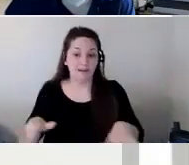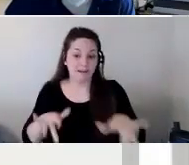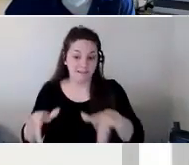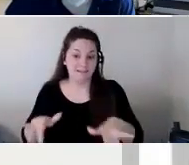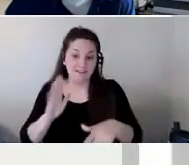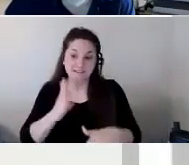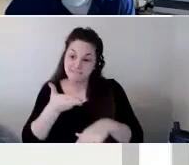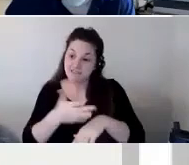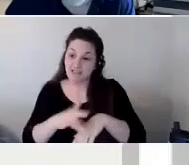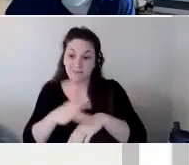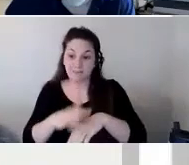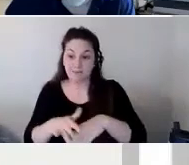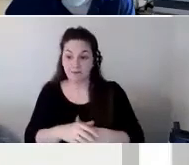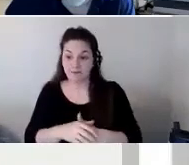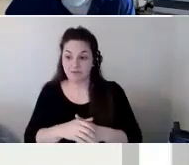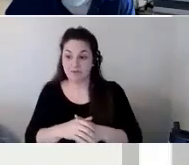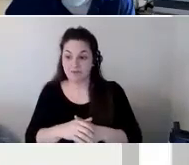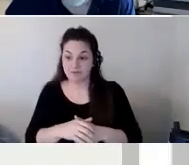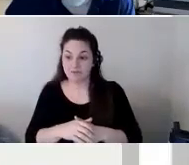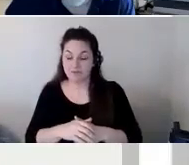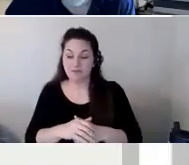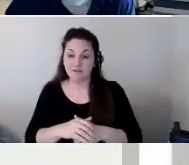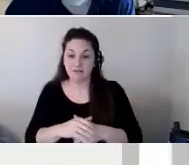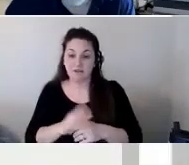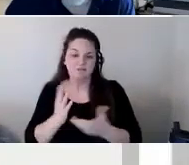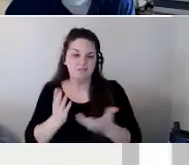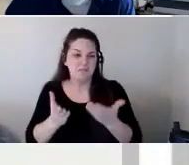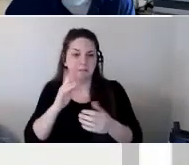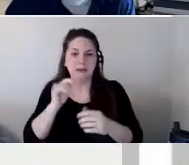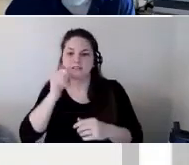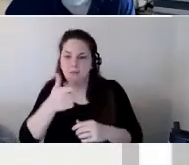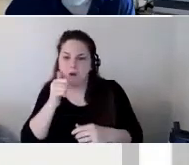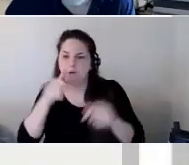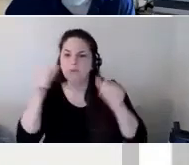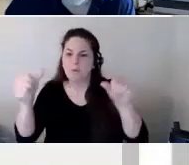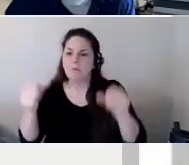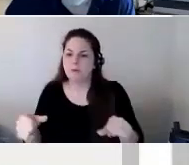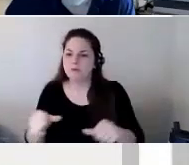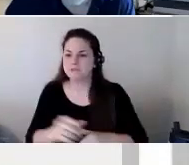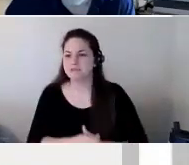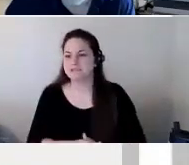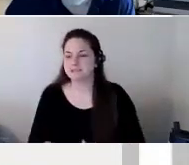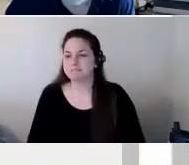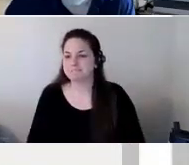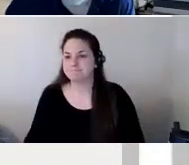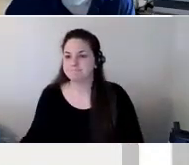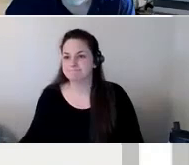know, by, certainly by tomorrow, we'll be posting this.